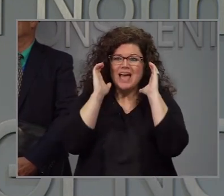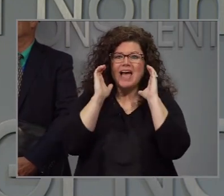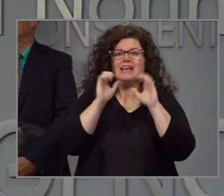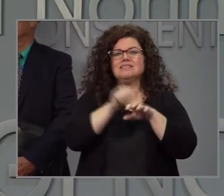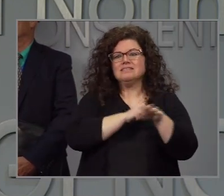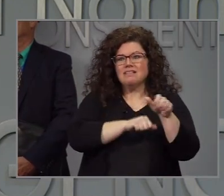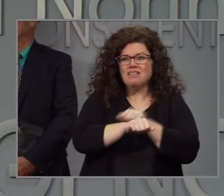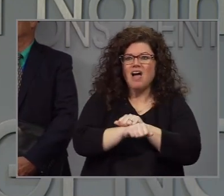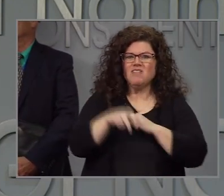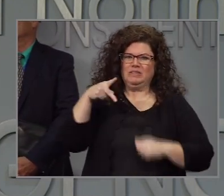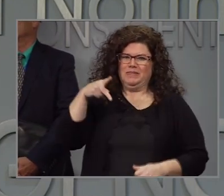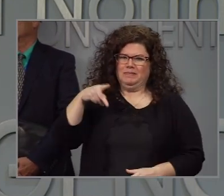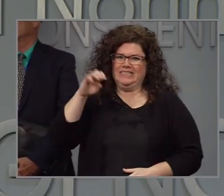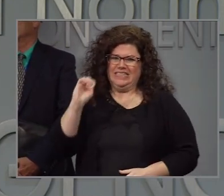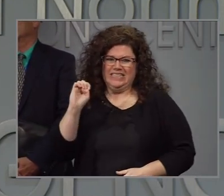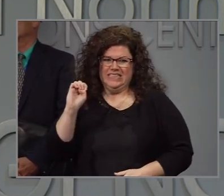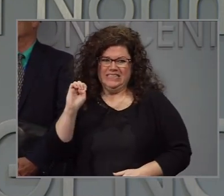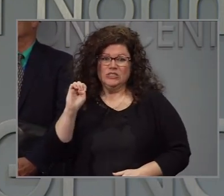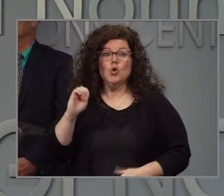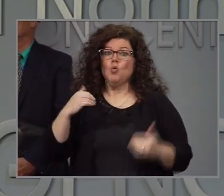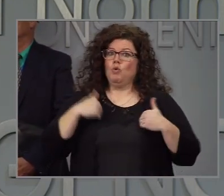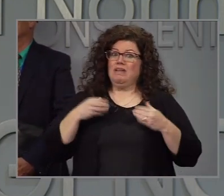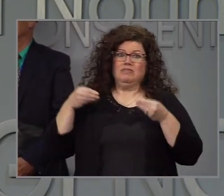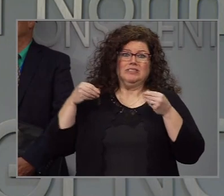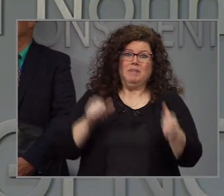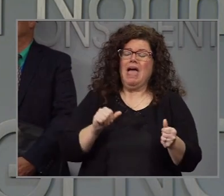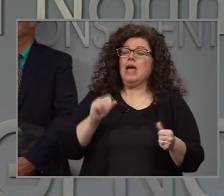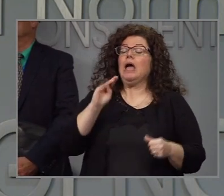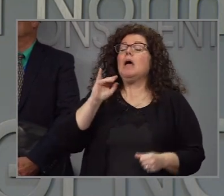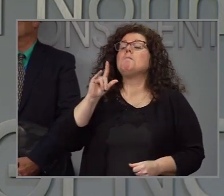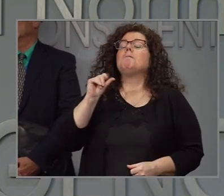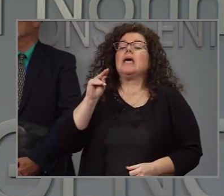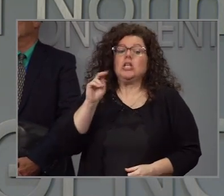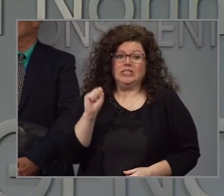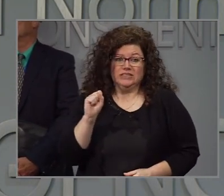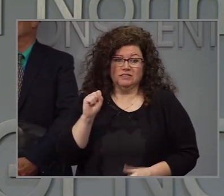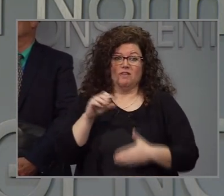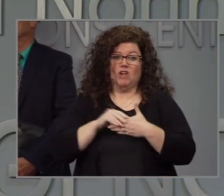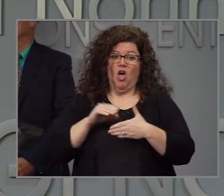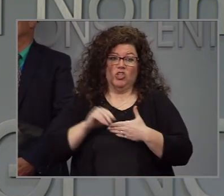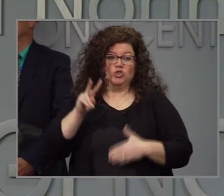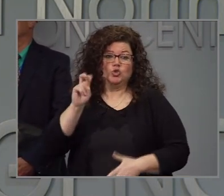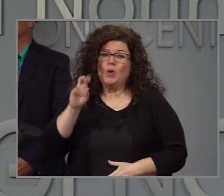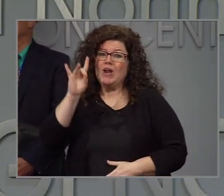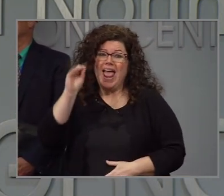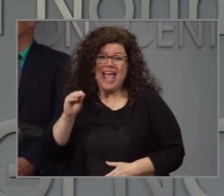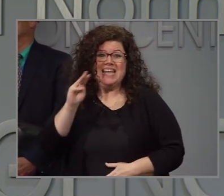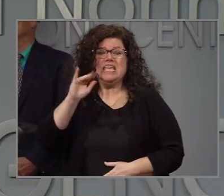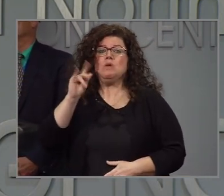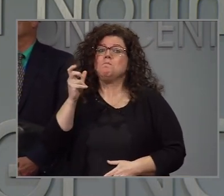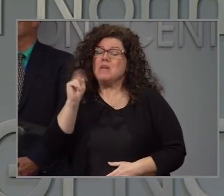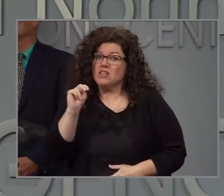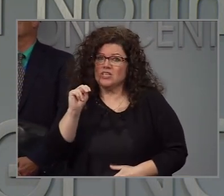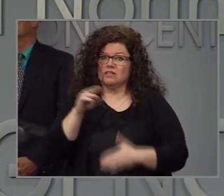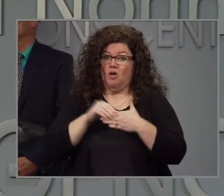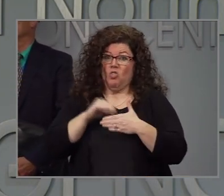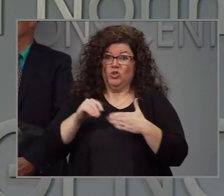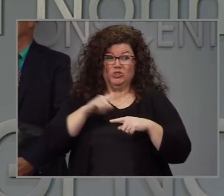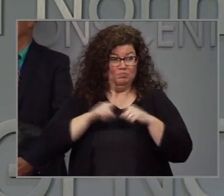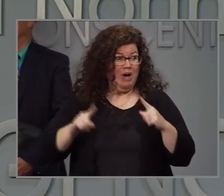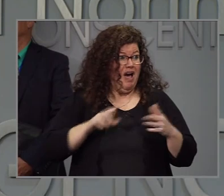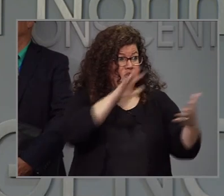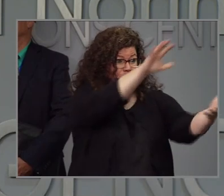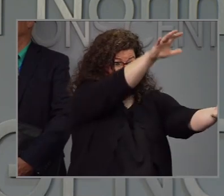$280 million as of last night, but we've only received a little over a 5% of what's been ordered. We've